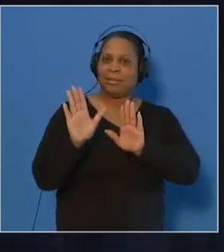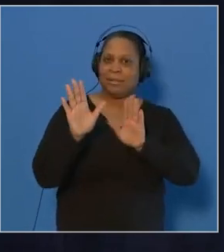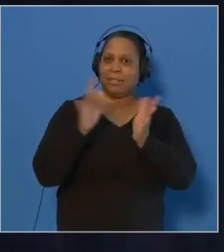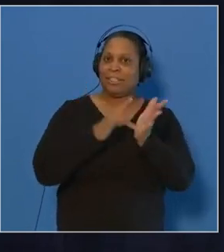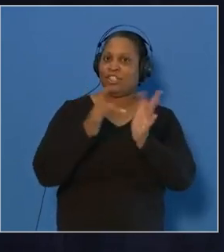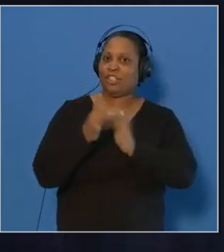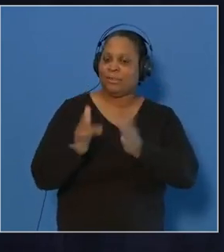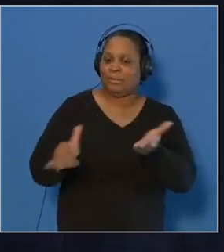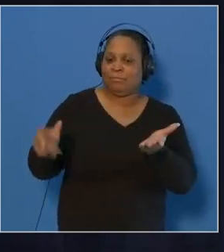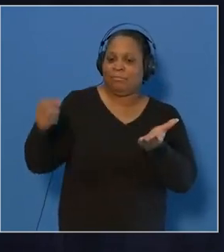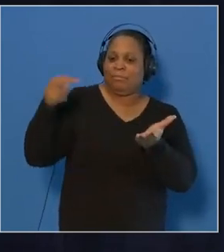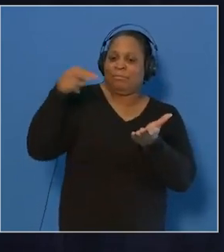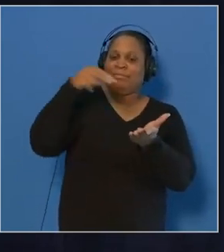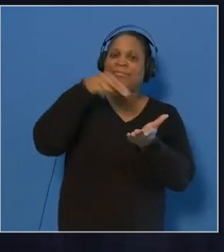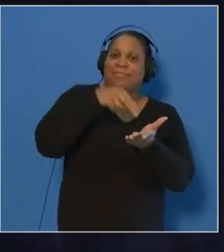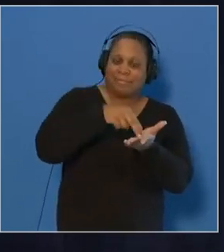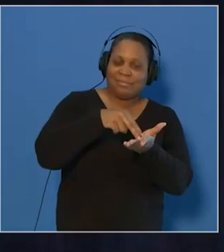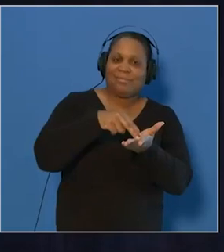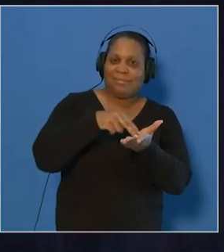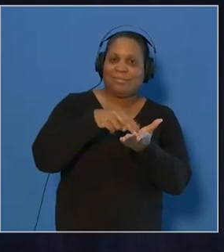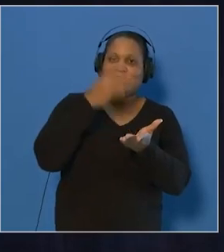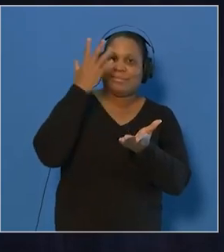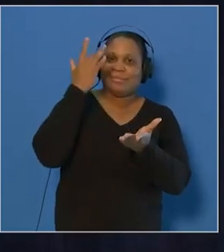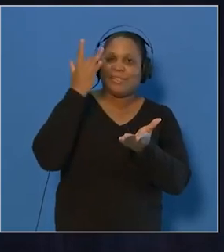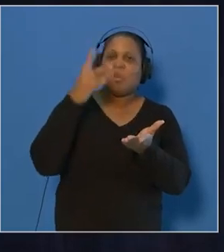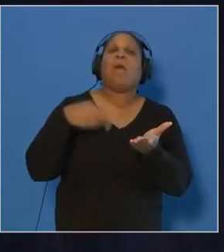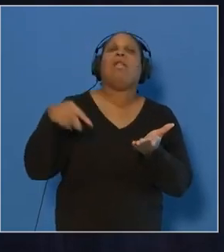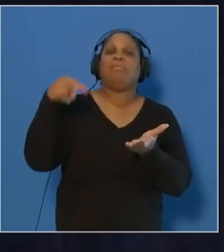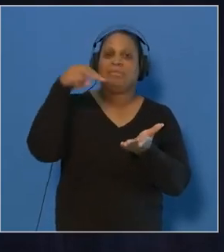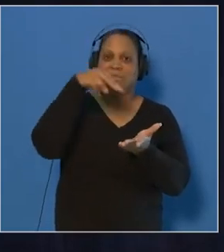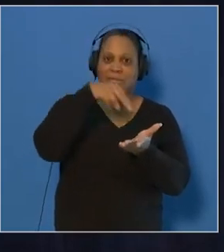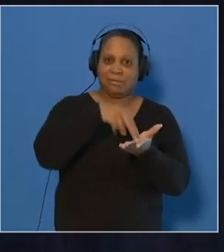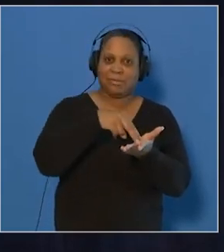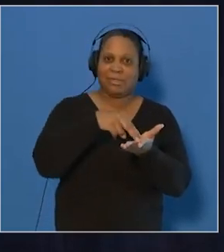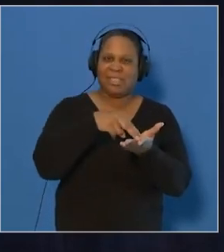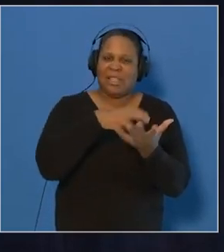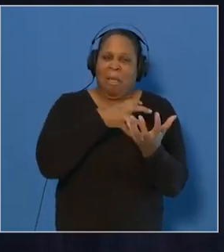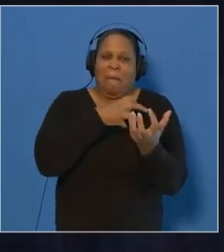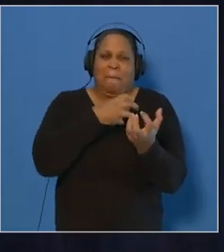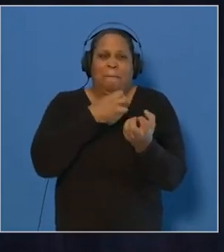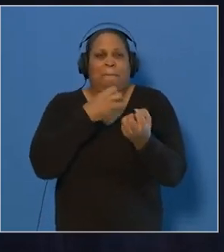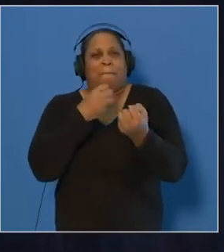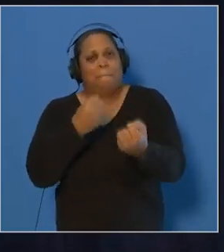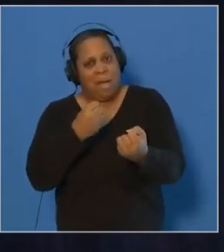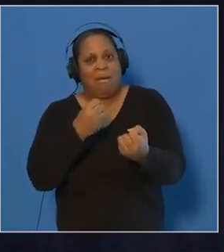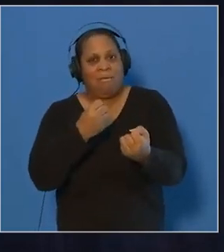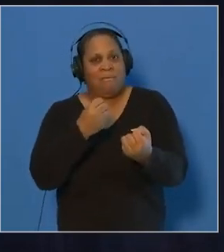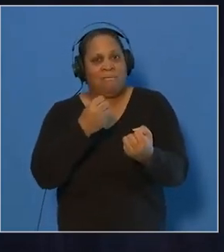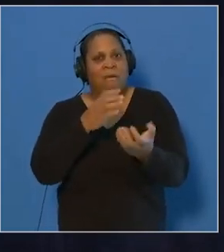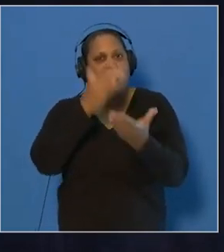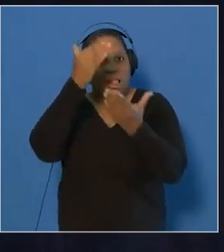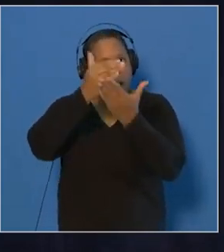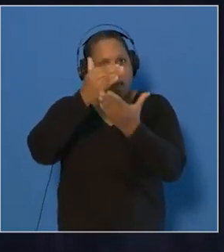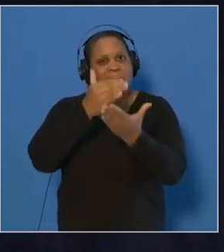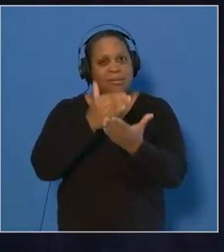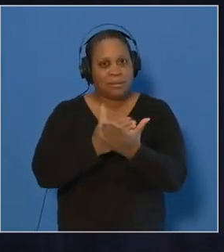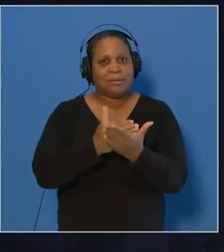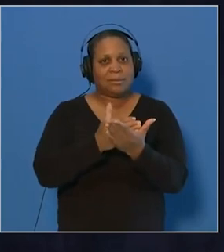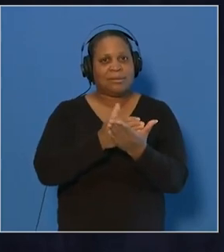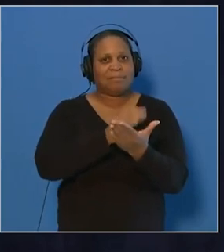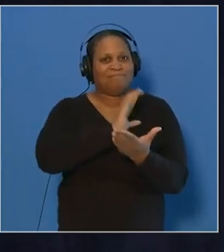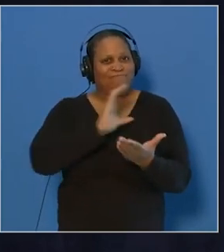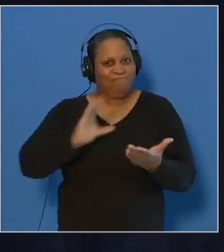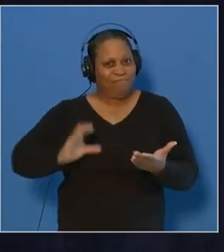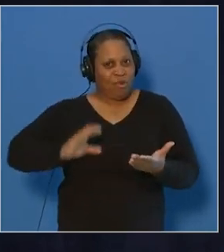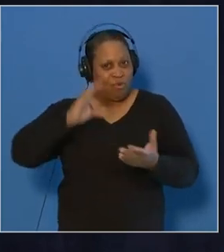dead. This is why the resurrection is the most powerful lesson in Christianity.